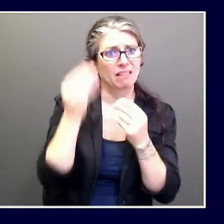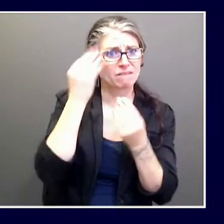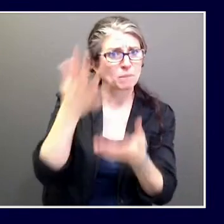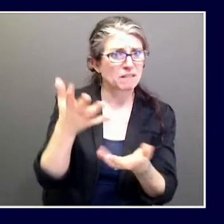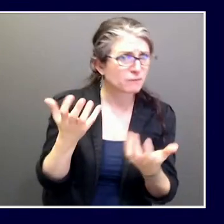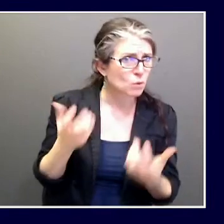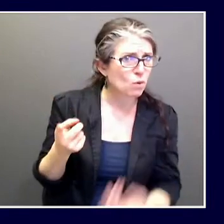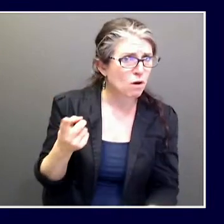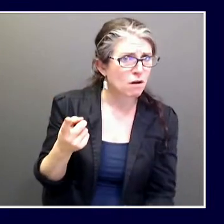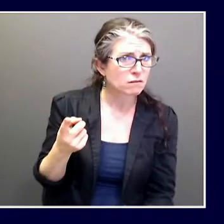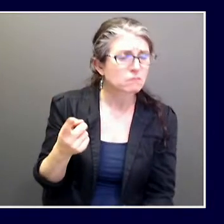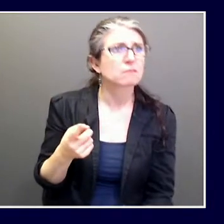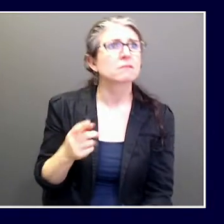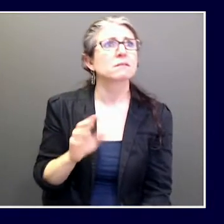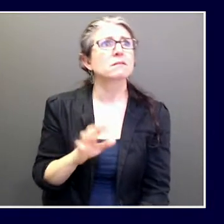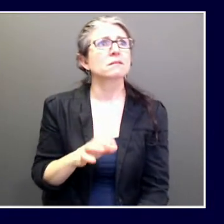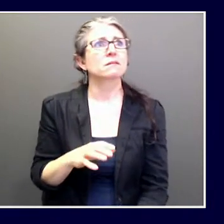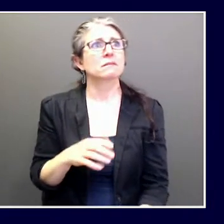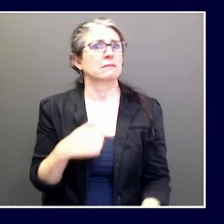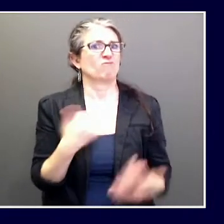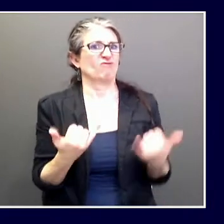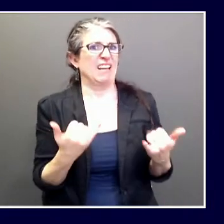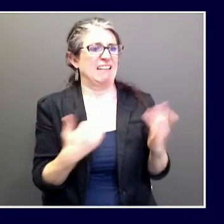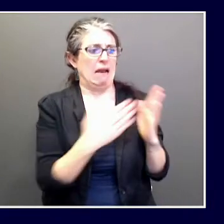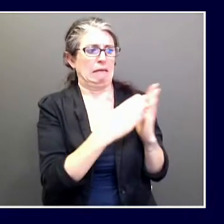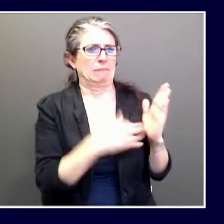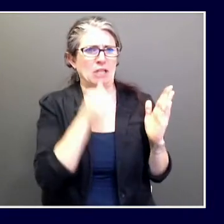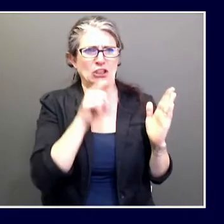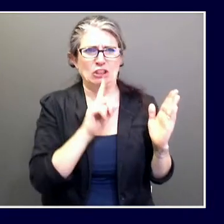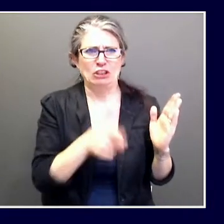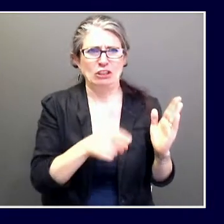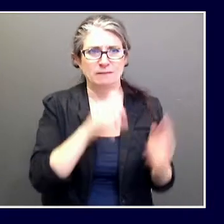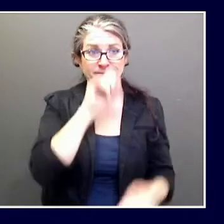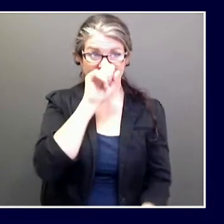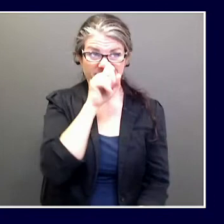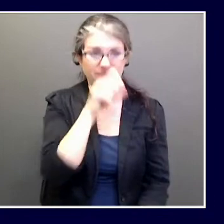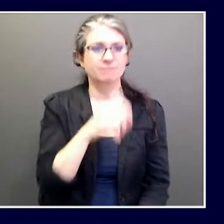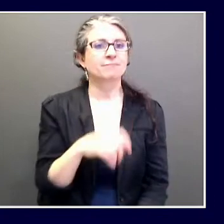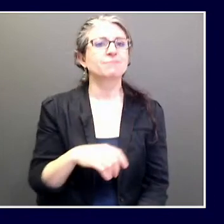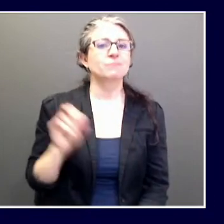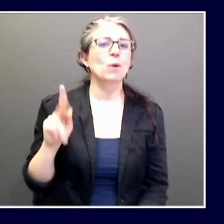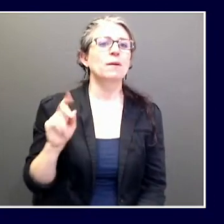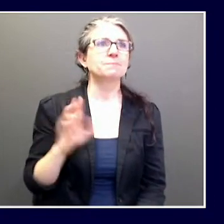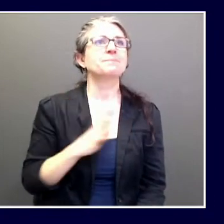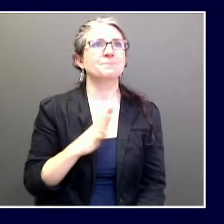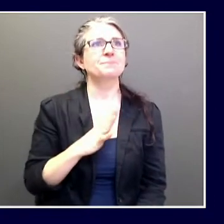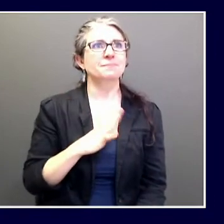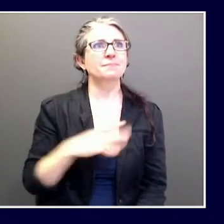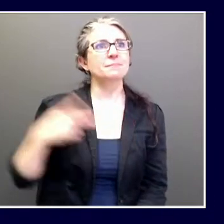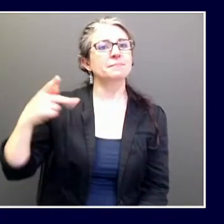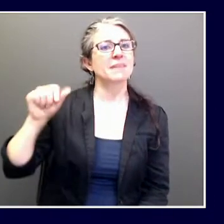there are any right now. Thank you very much, Doctor. Yep. Patrick, over to you.